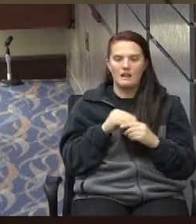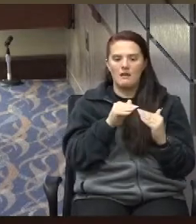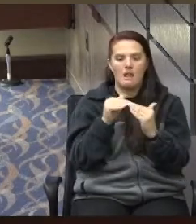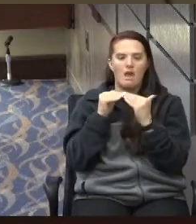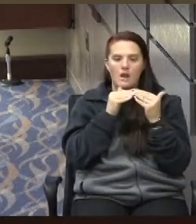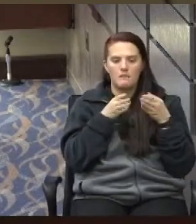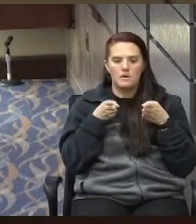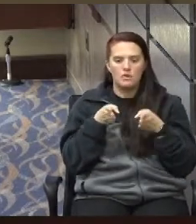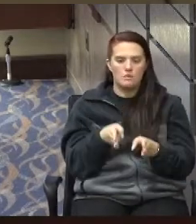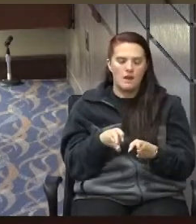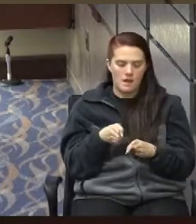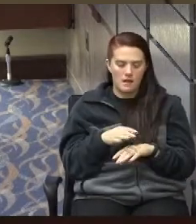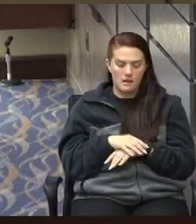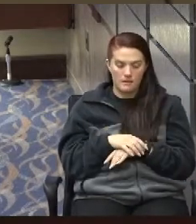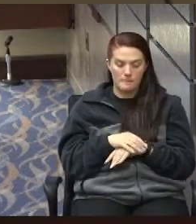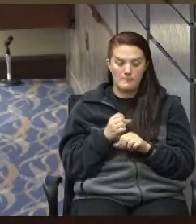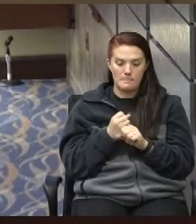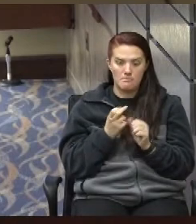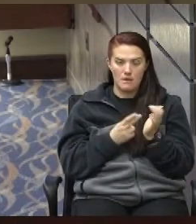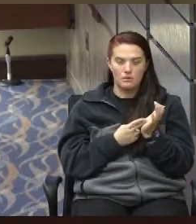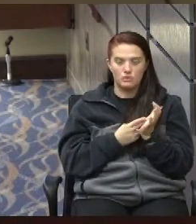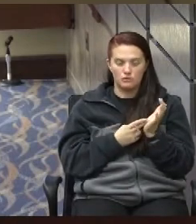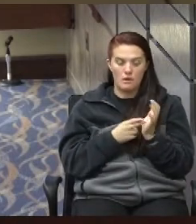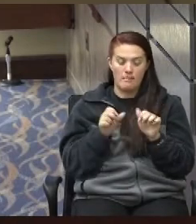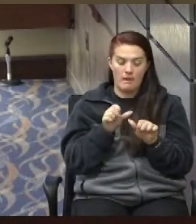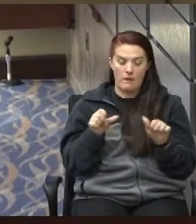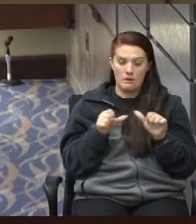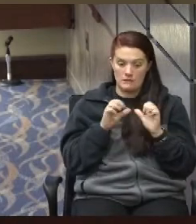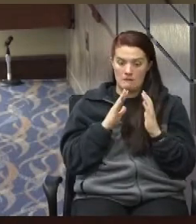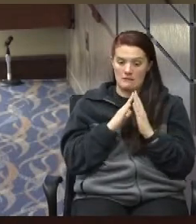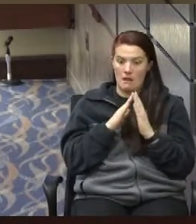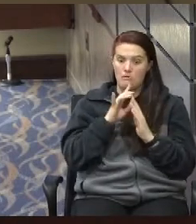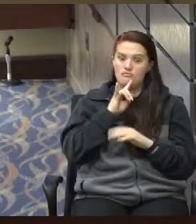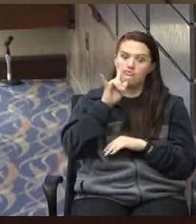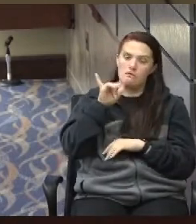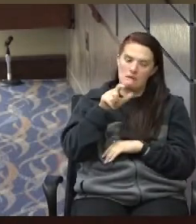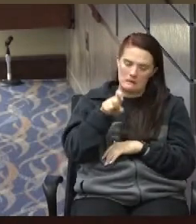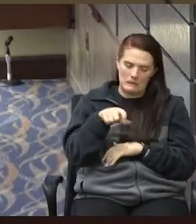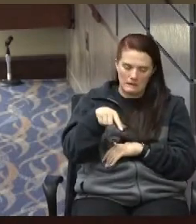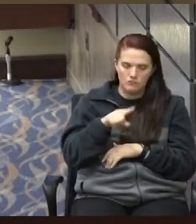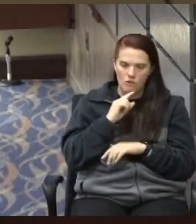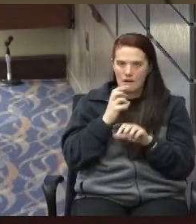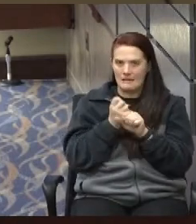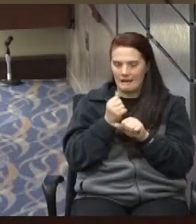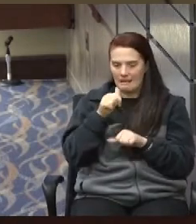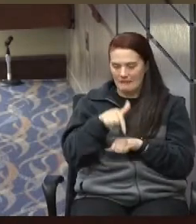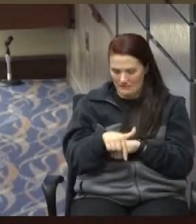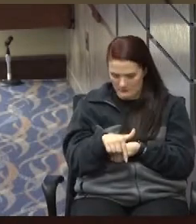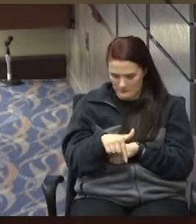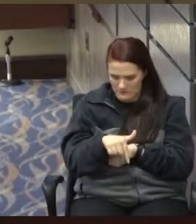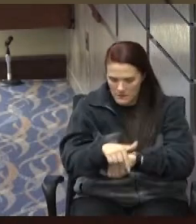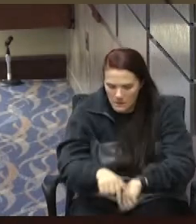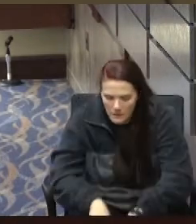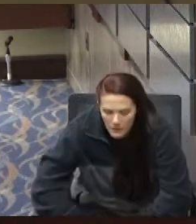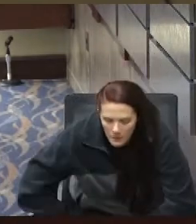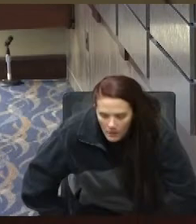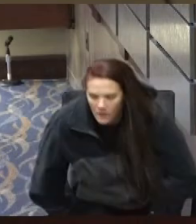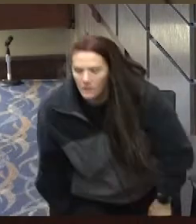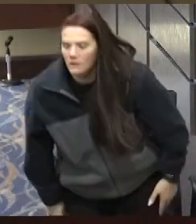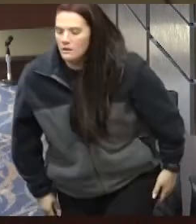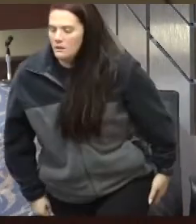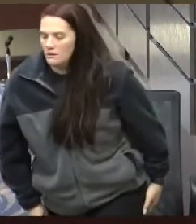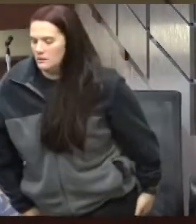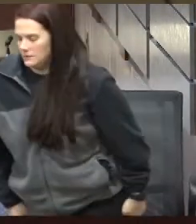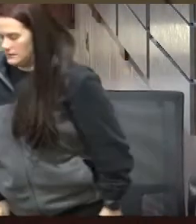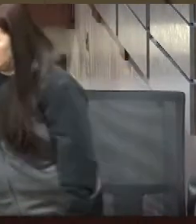way to ensure that the areas of town that really need this are getting this. And I think equity and fairness